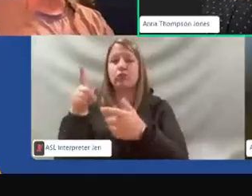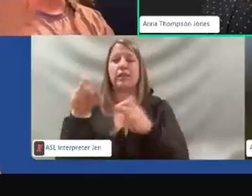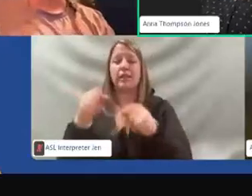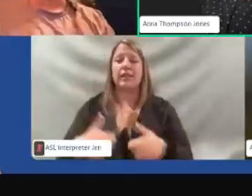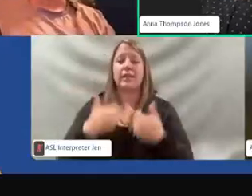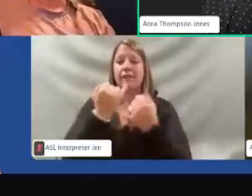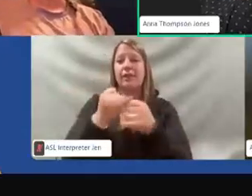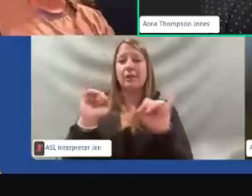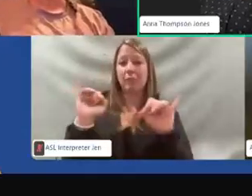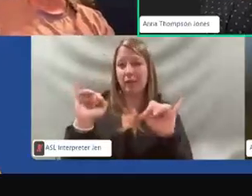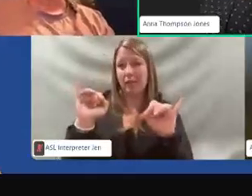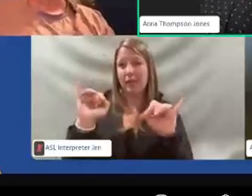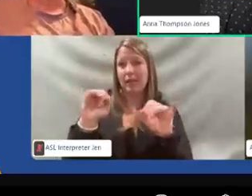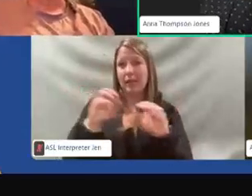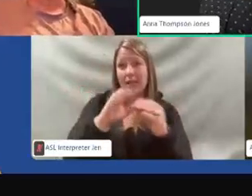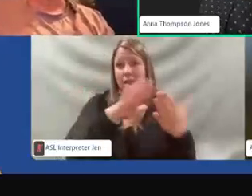the community.